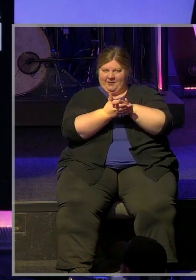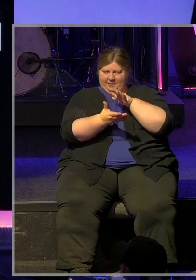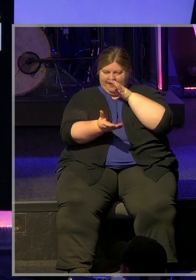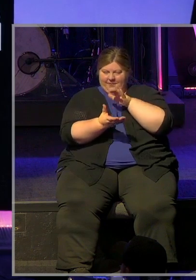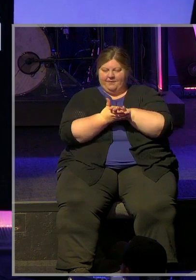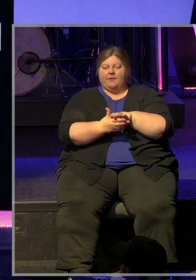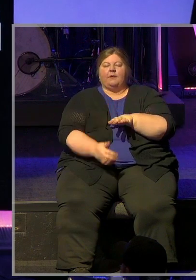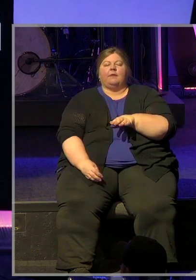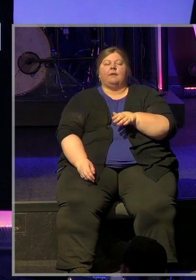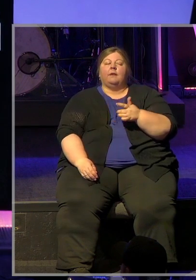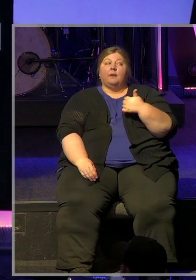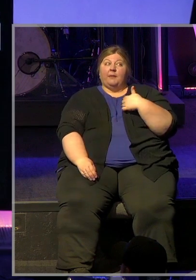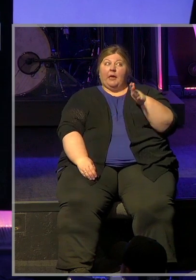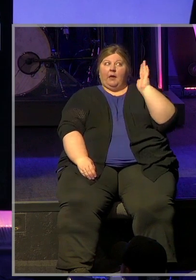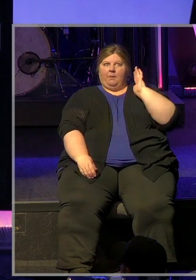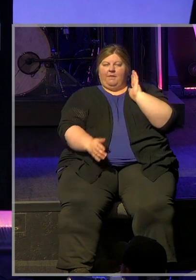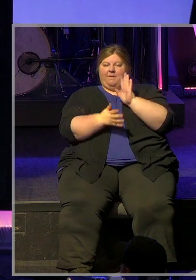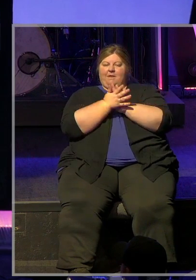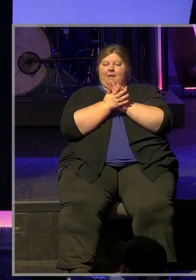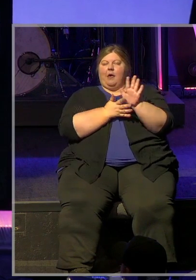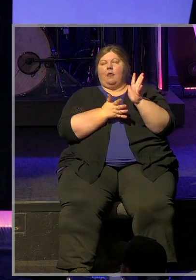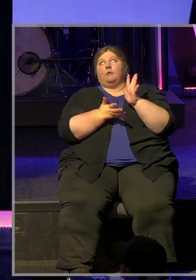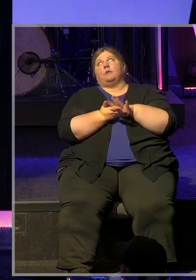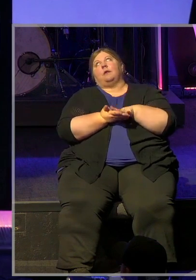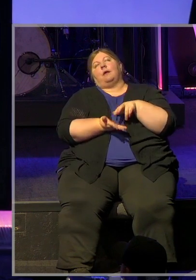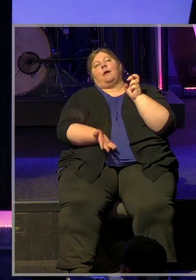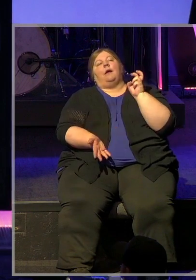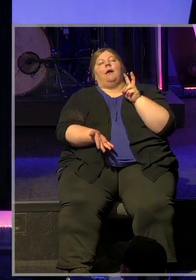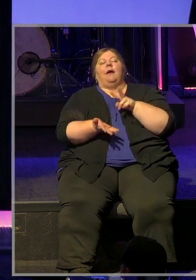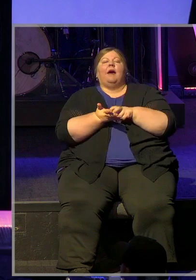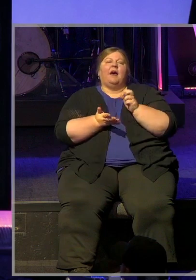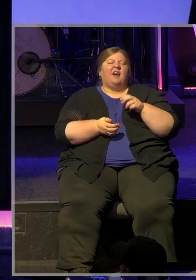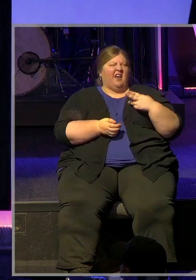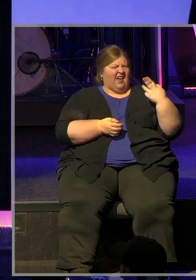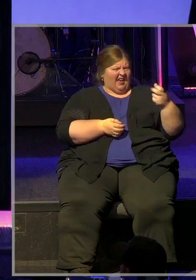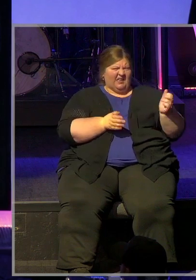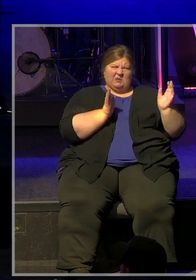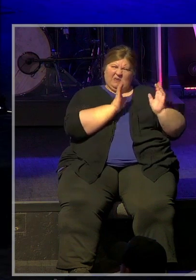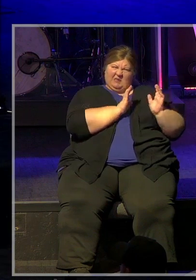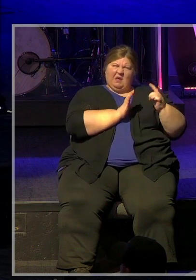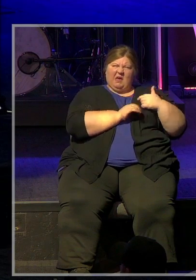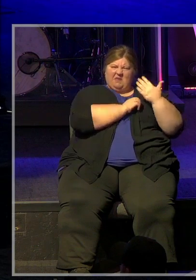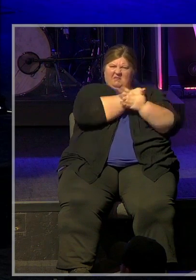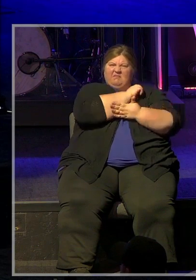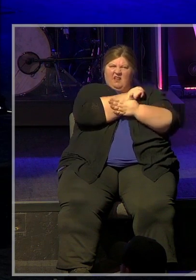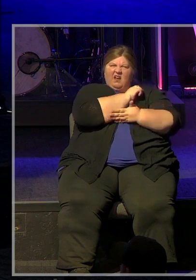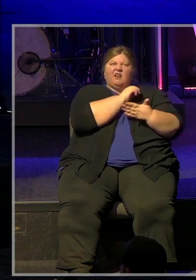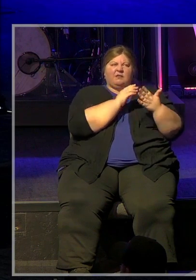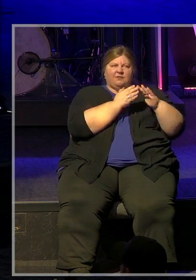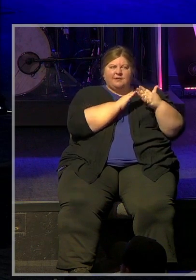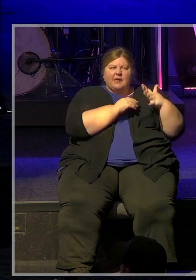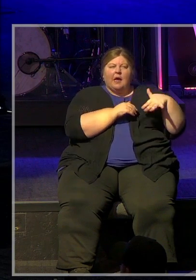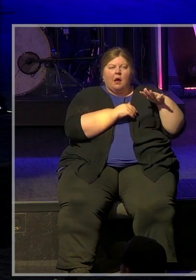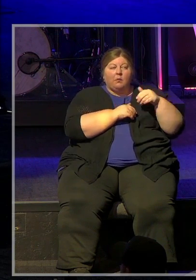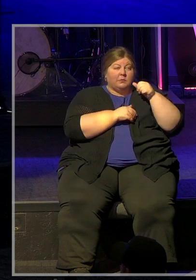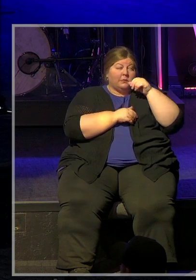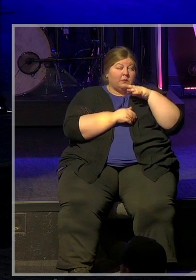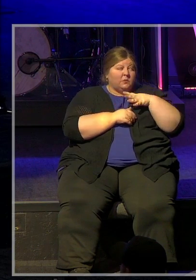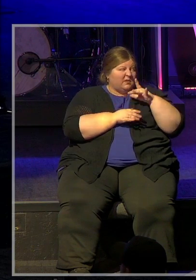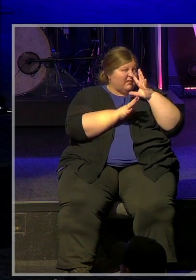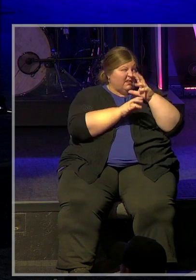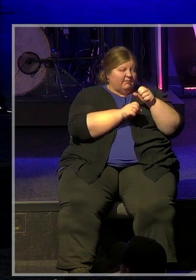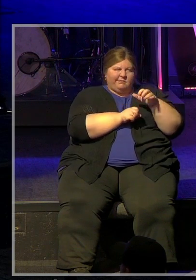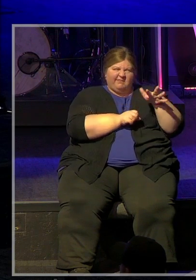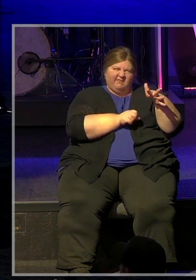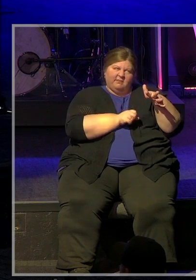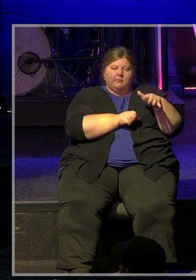in college, I was so excited about college. I went to like a smaller high school in a pretty rural town. There were not a lot of women that I was interested